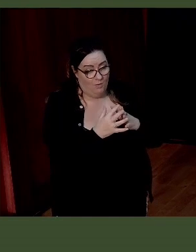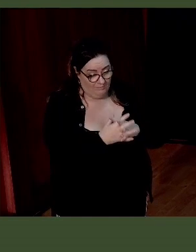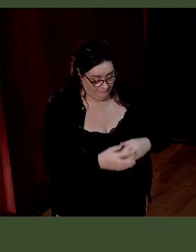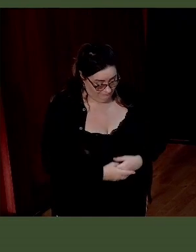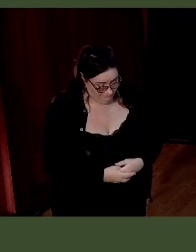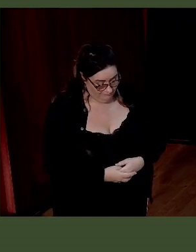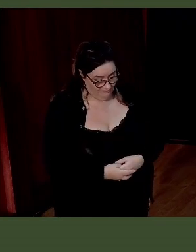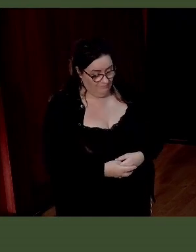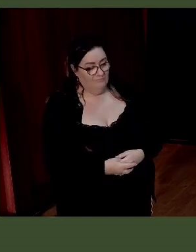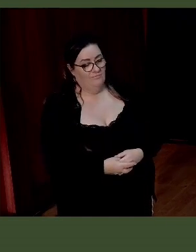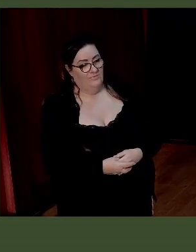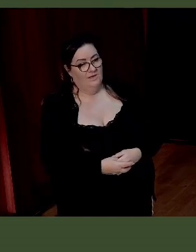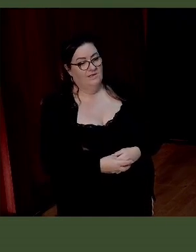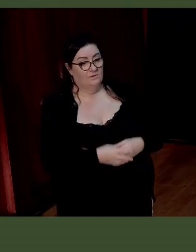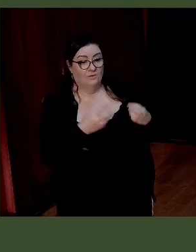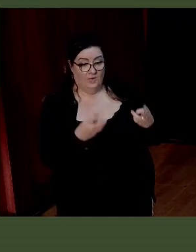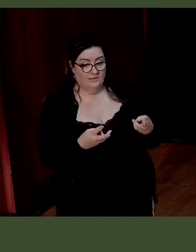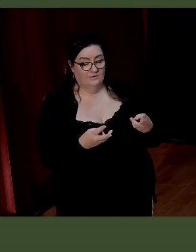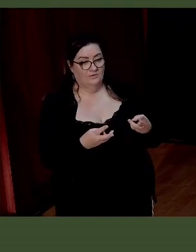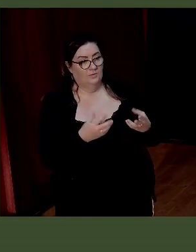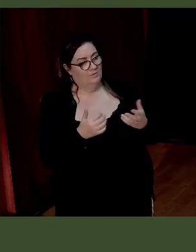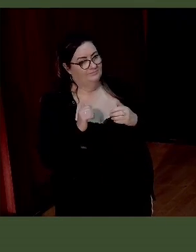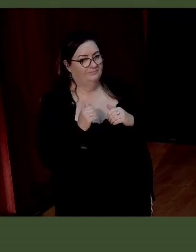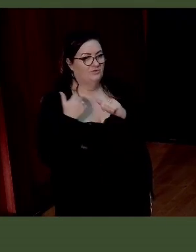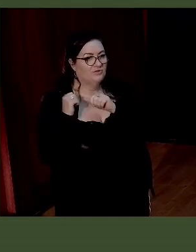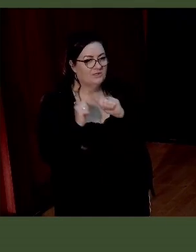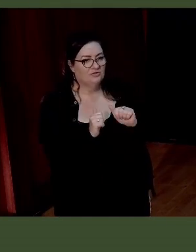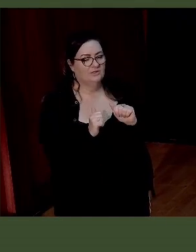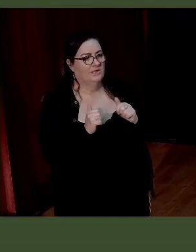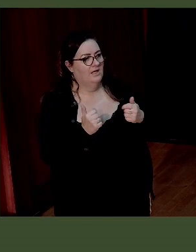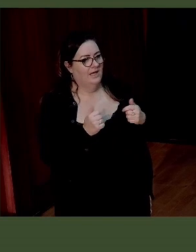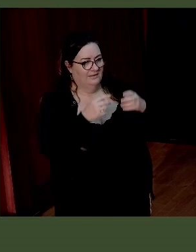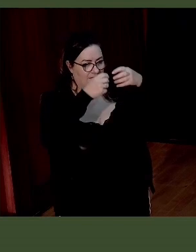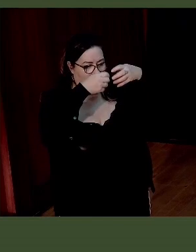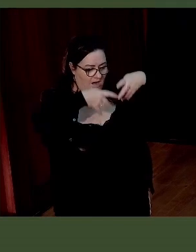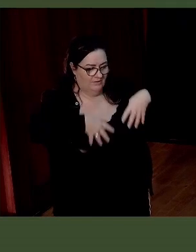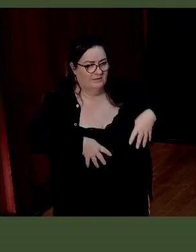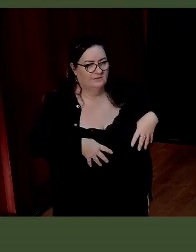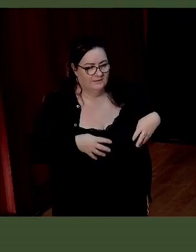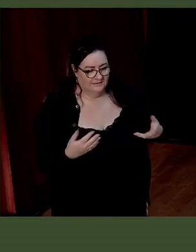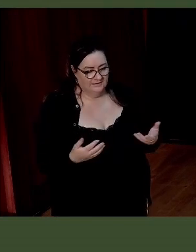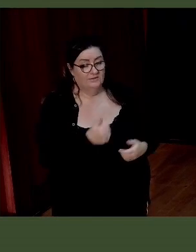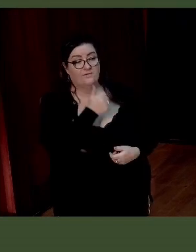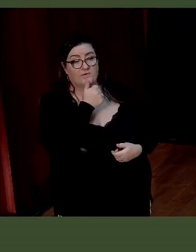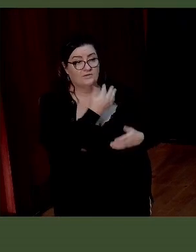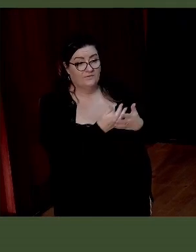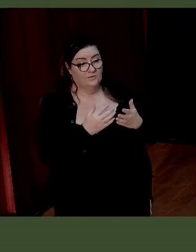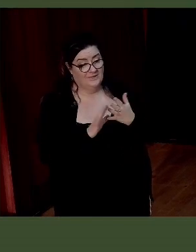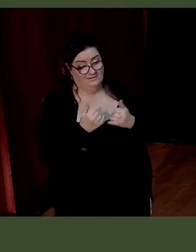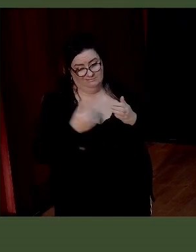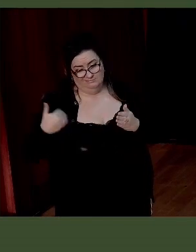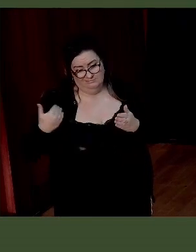a determined attempt to restore what was considered a traditional order and hierarchy. Because the first few decades